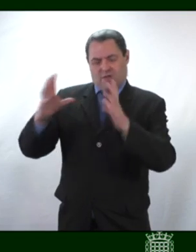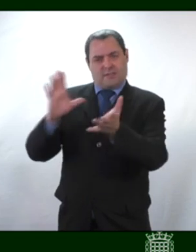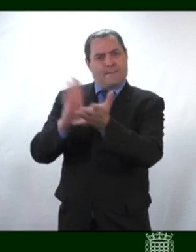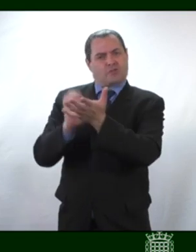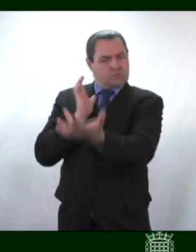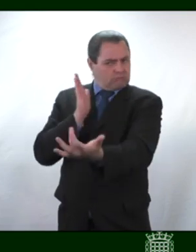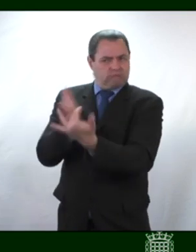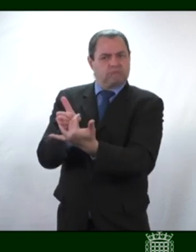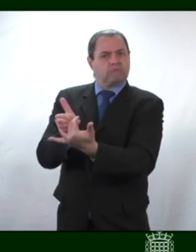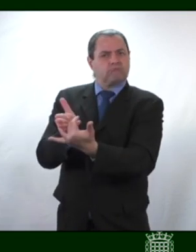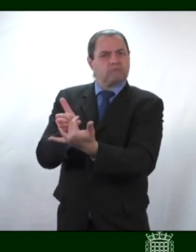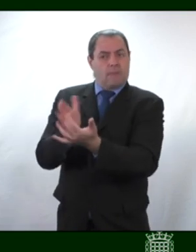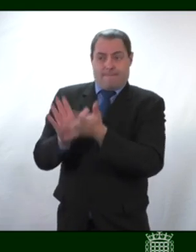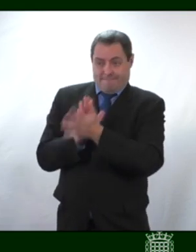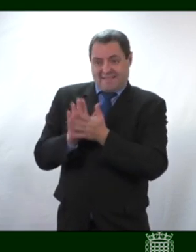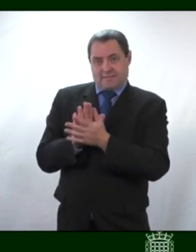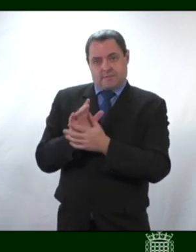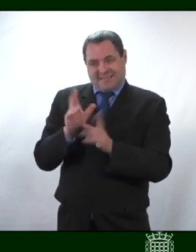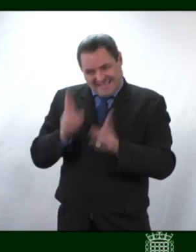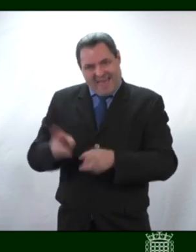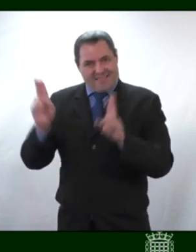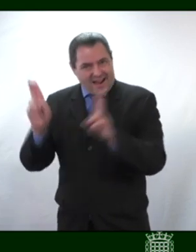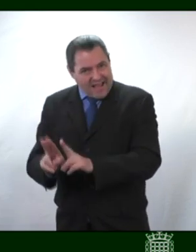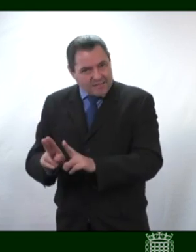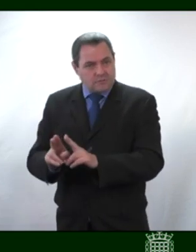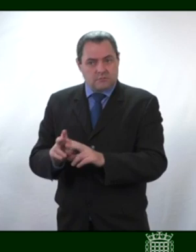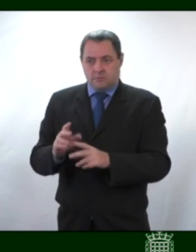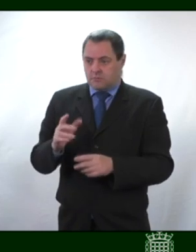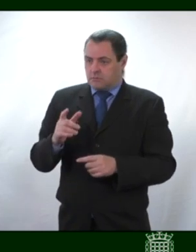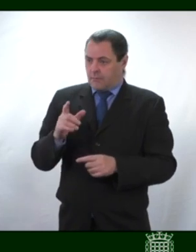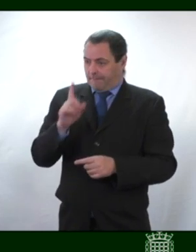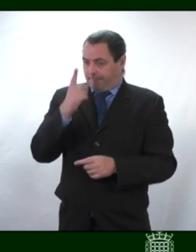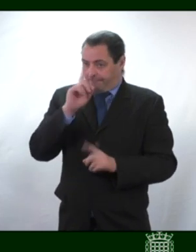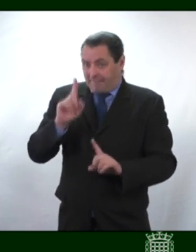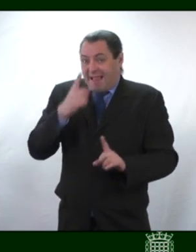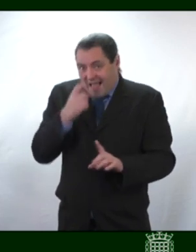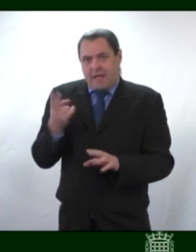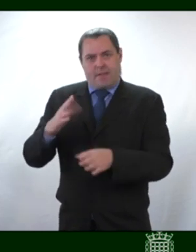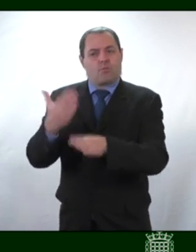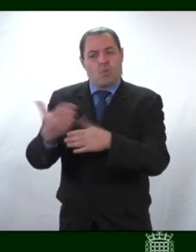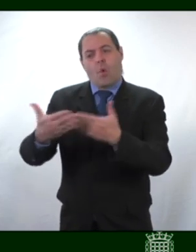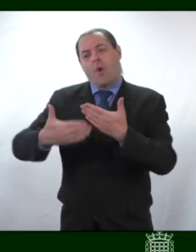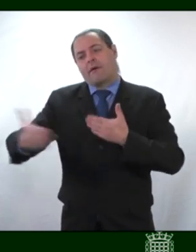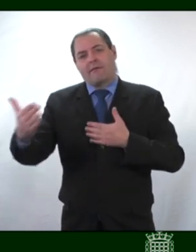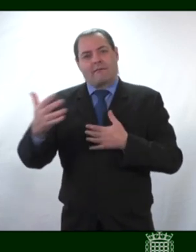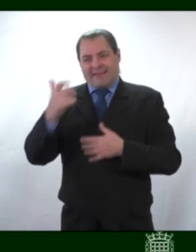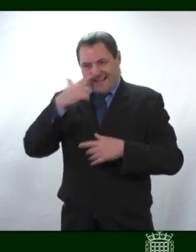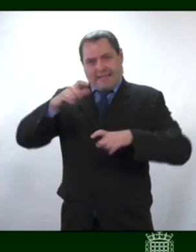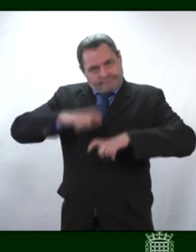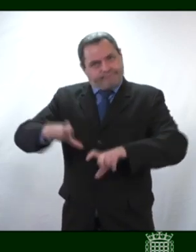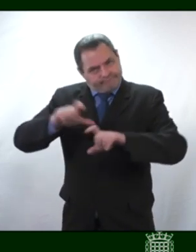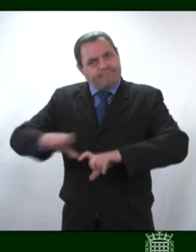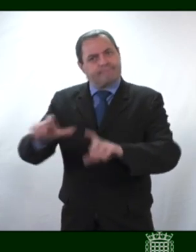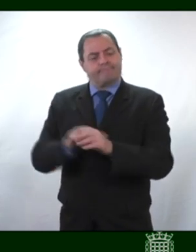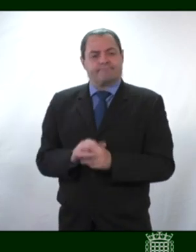and ultimately livelihoods in Greater Manchester. And to everyone in Greater Manchester, I say this: